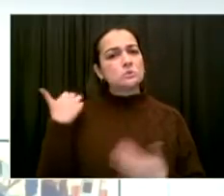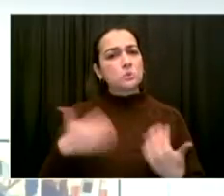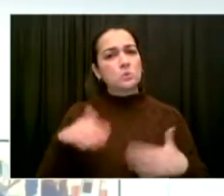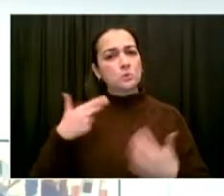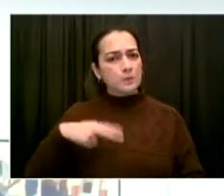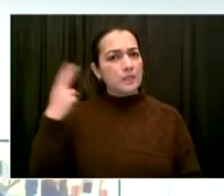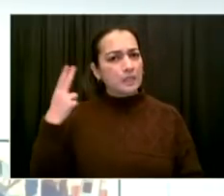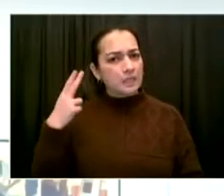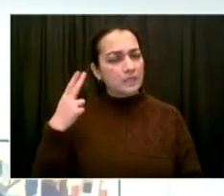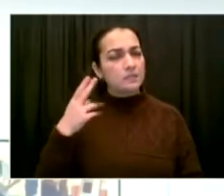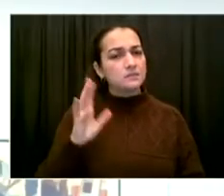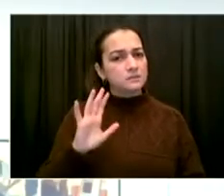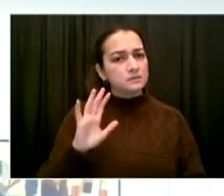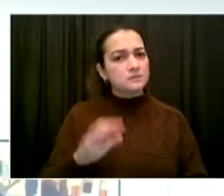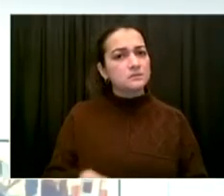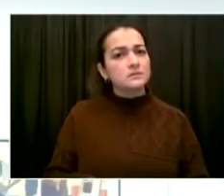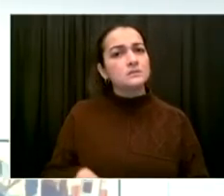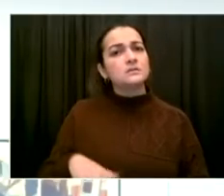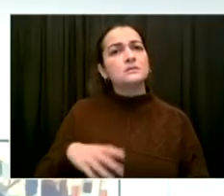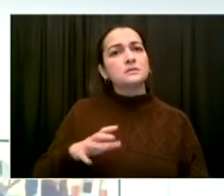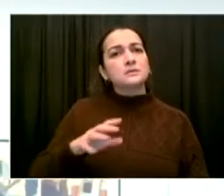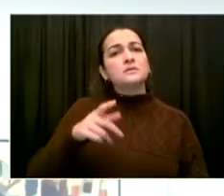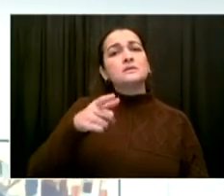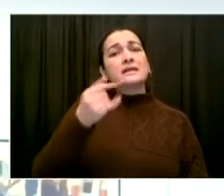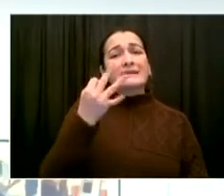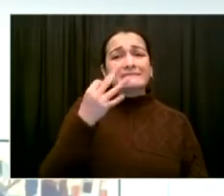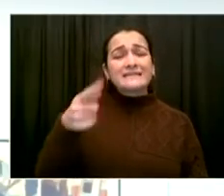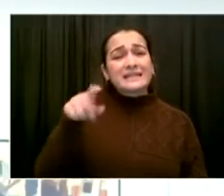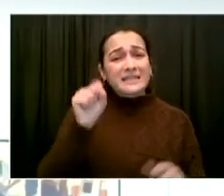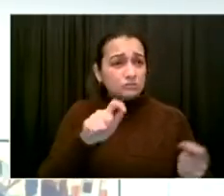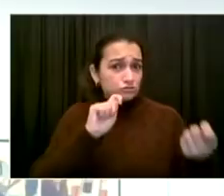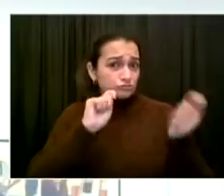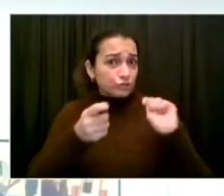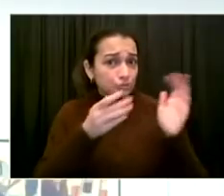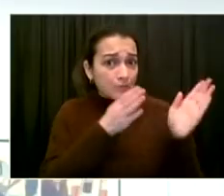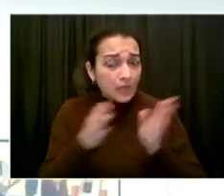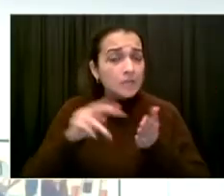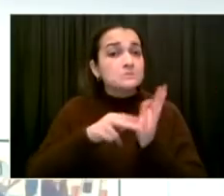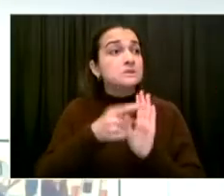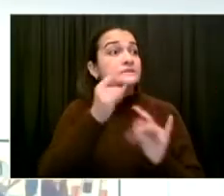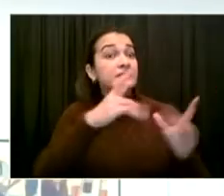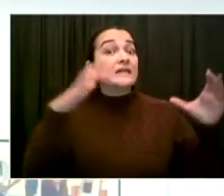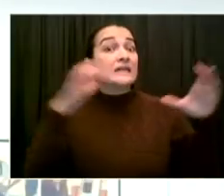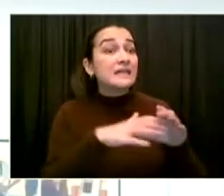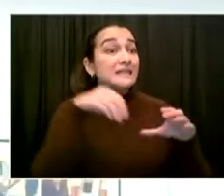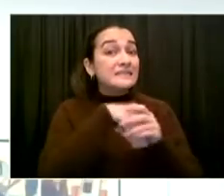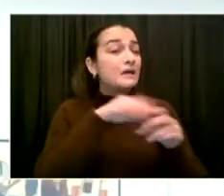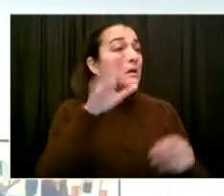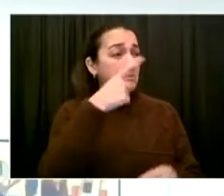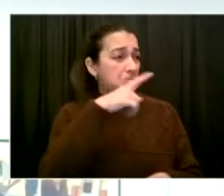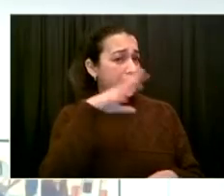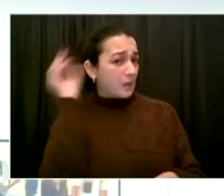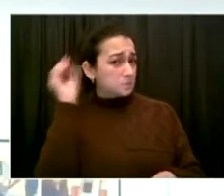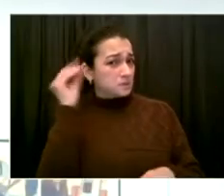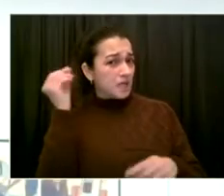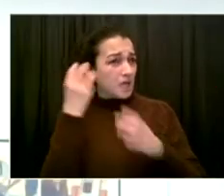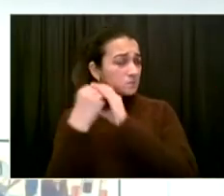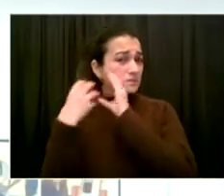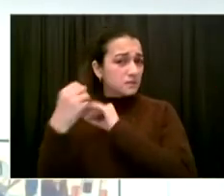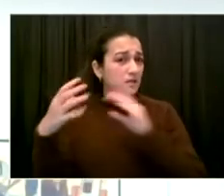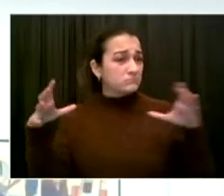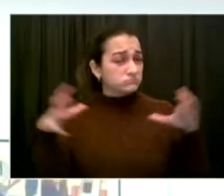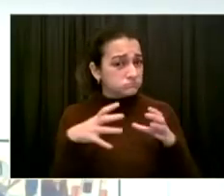outdoors or having them virtually, or just making sure that people are following precautions like wearing